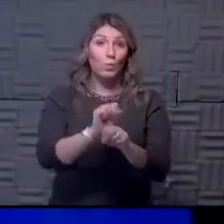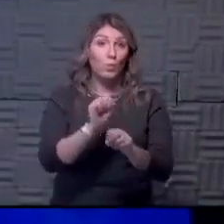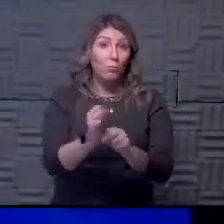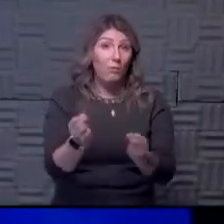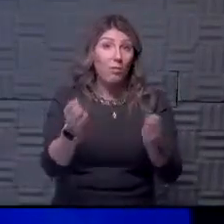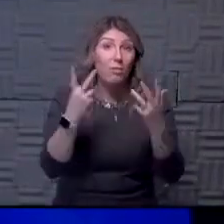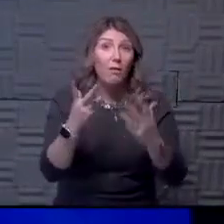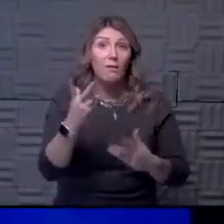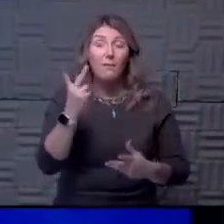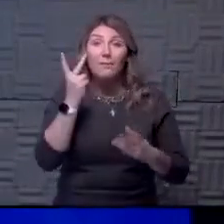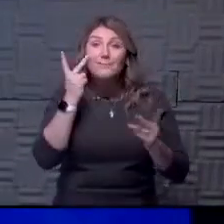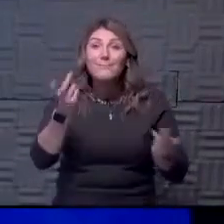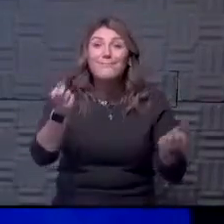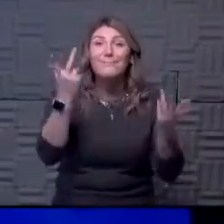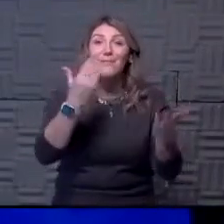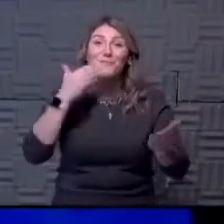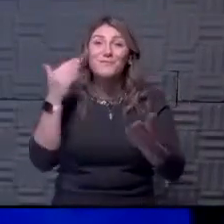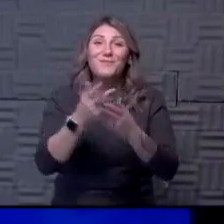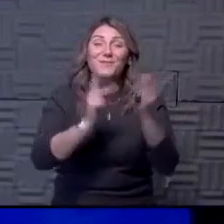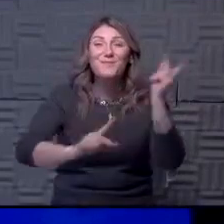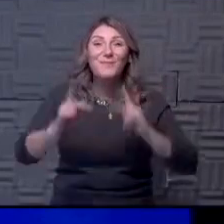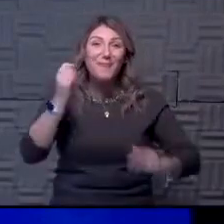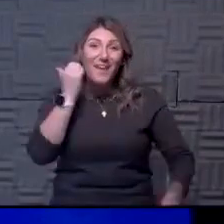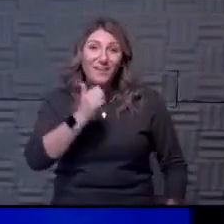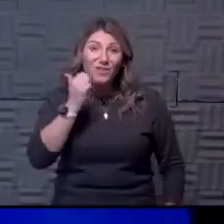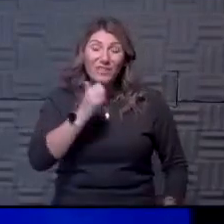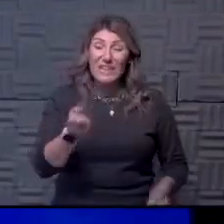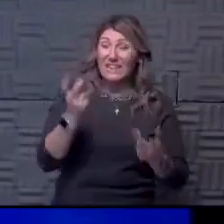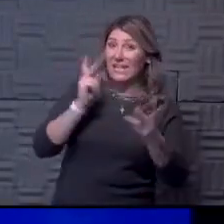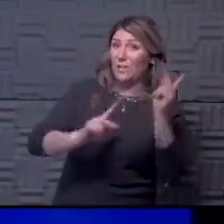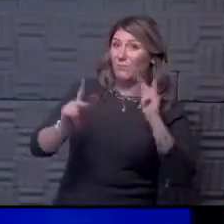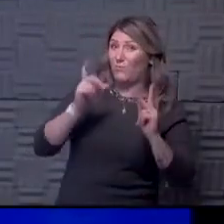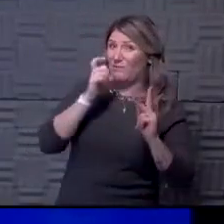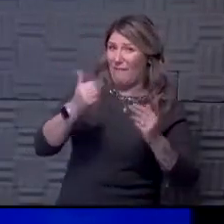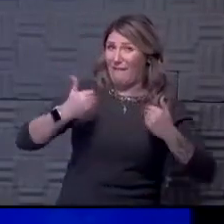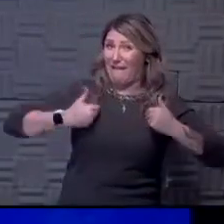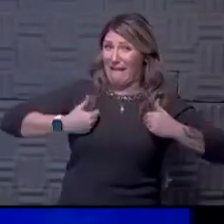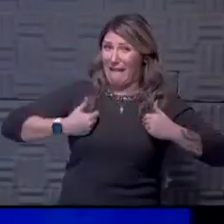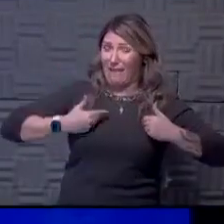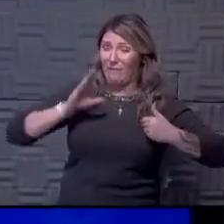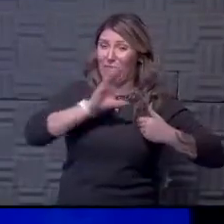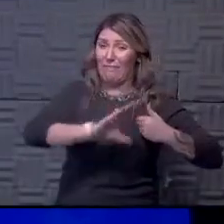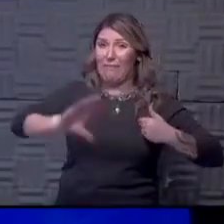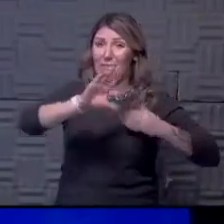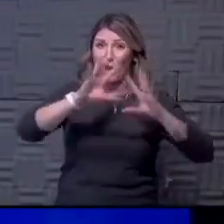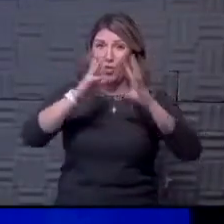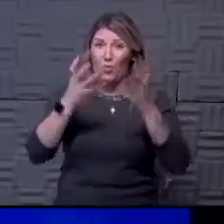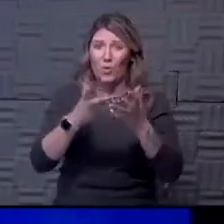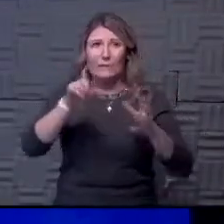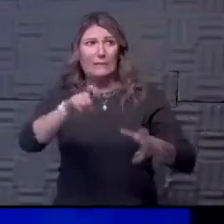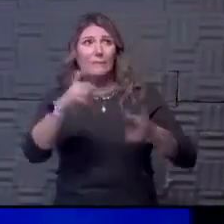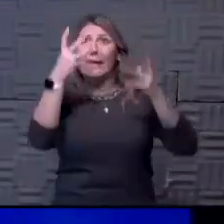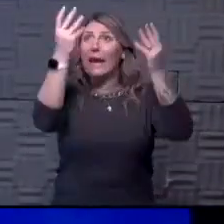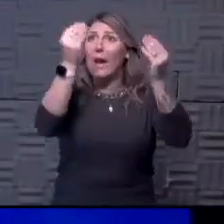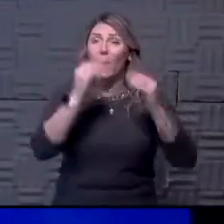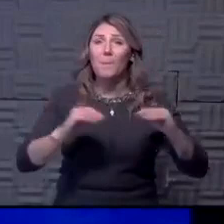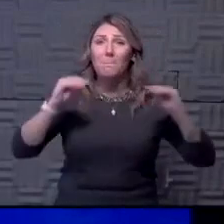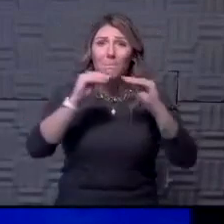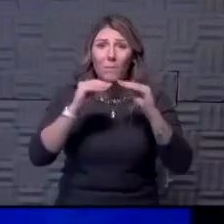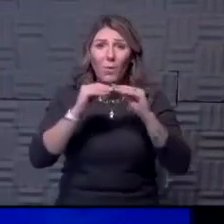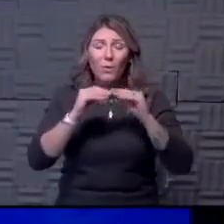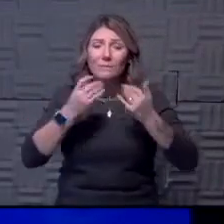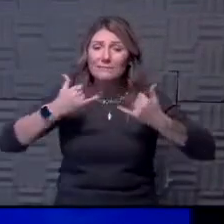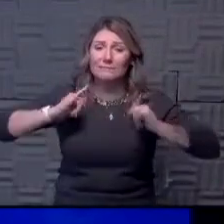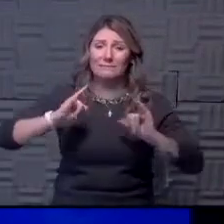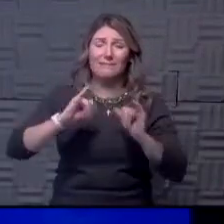and I still see a lot of good folks every day. I think a lot of people don't have that in their world, so they need to get out more. Got to still